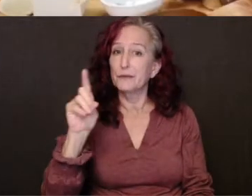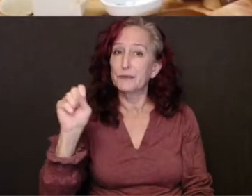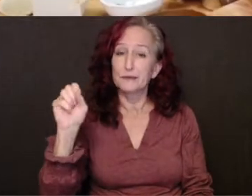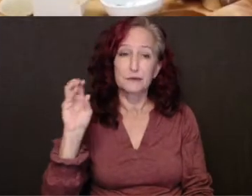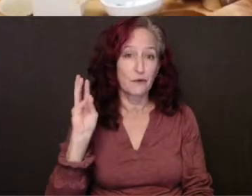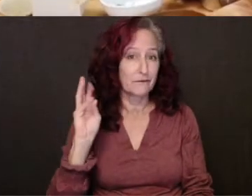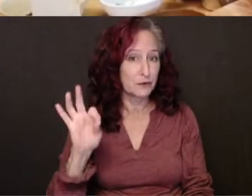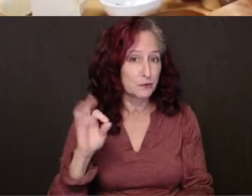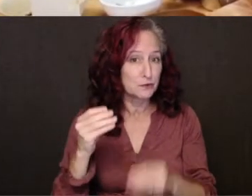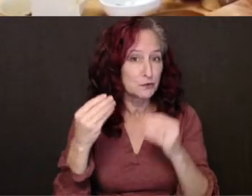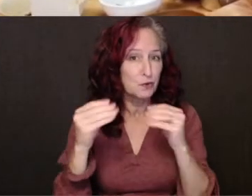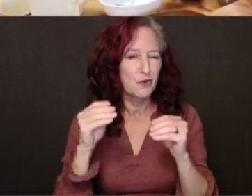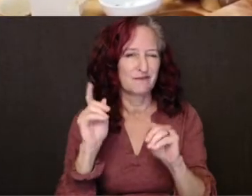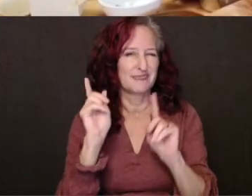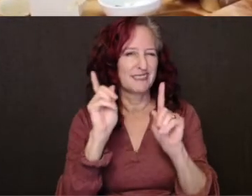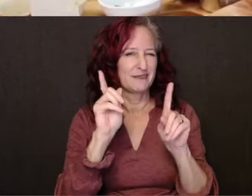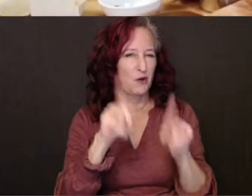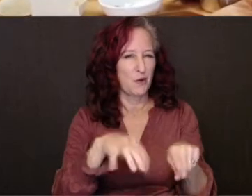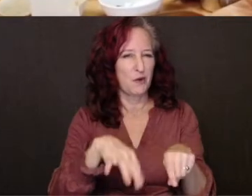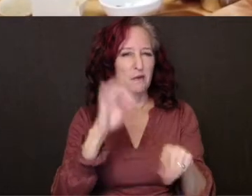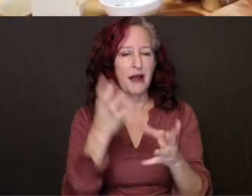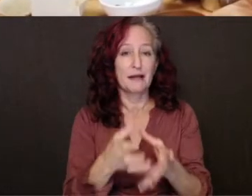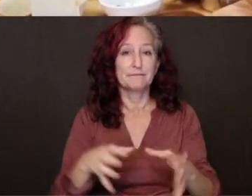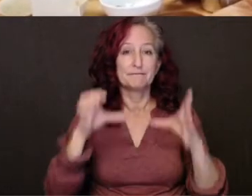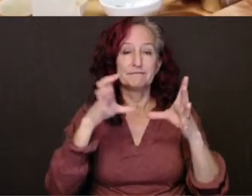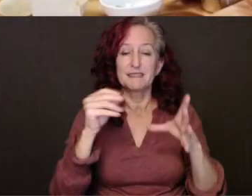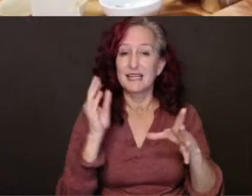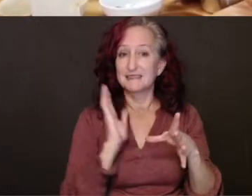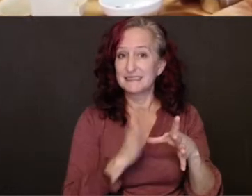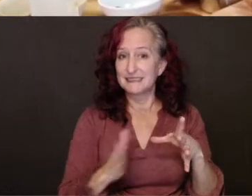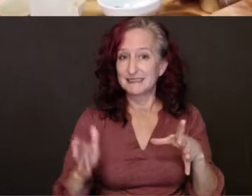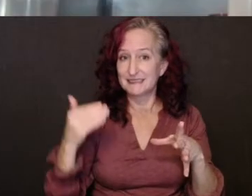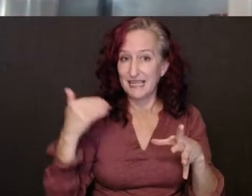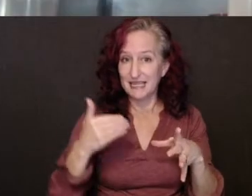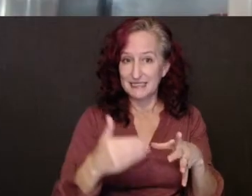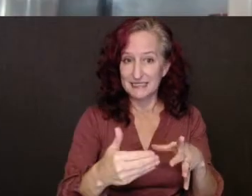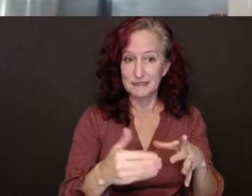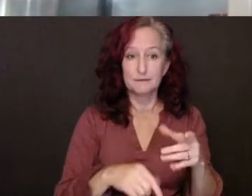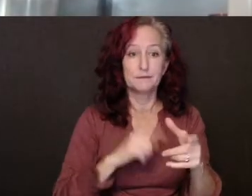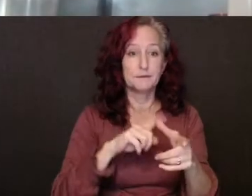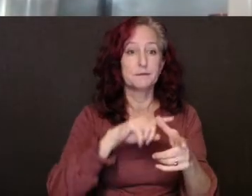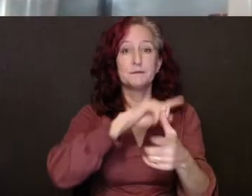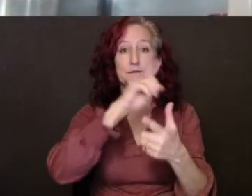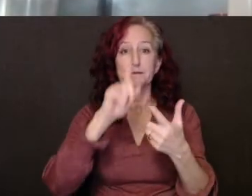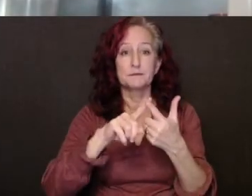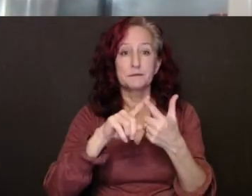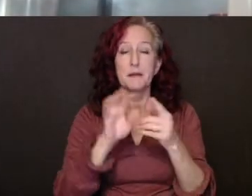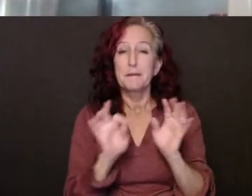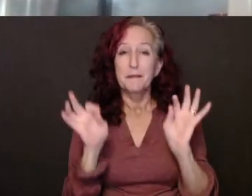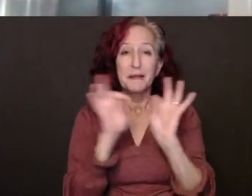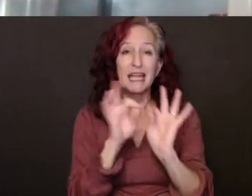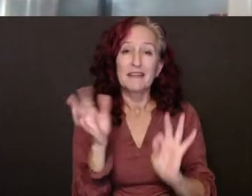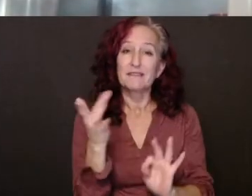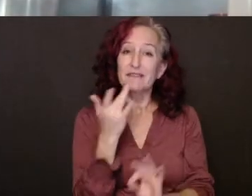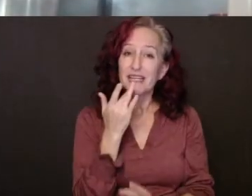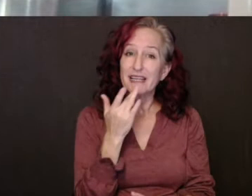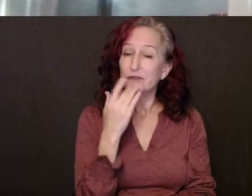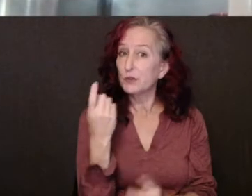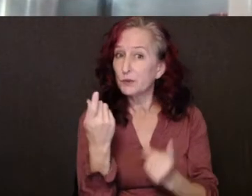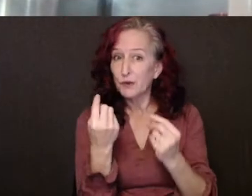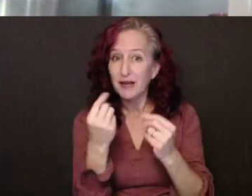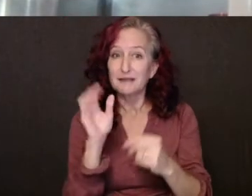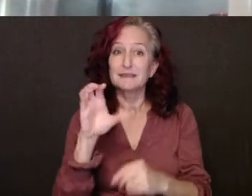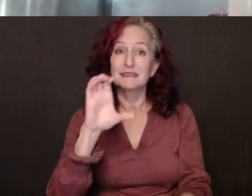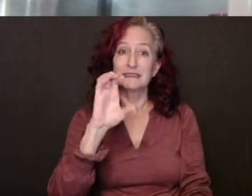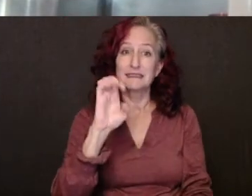squash. This is very easy to find. You can go to your farmer's market or you can go to your Whole Foods store, wherever you want to